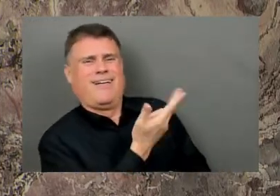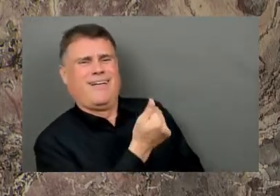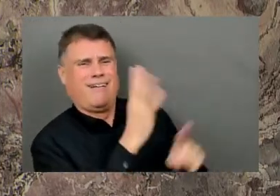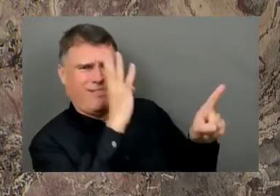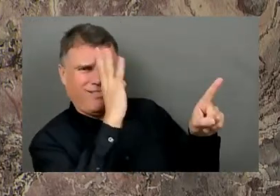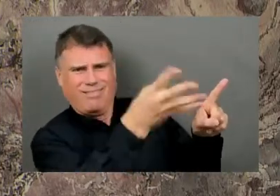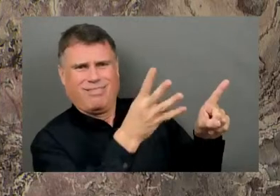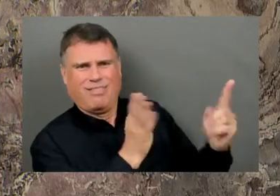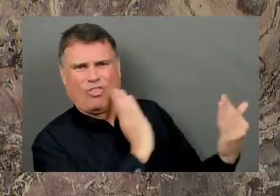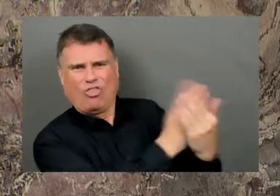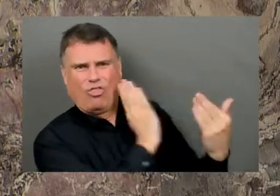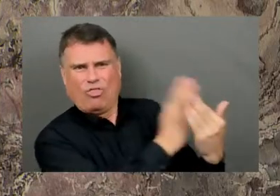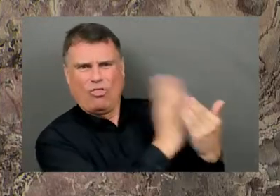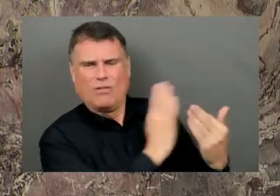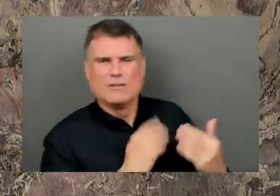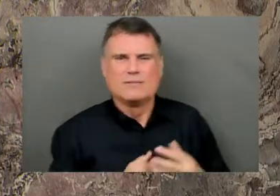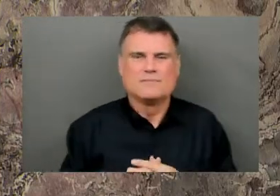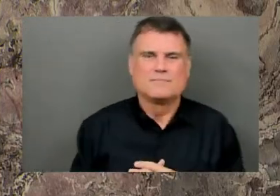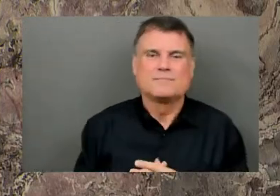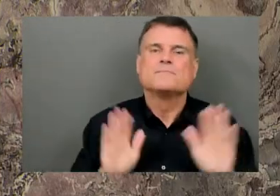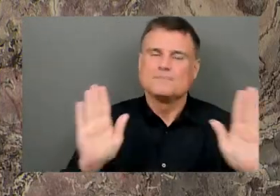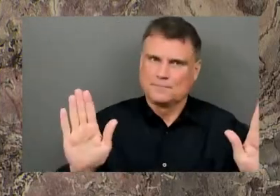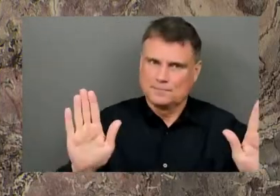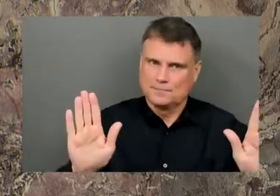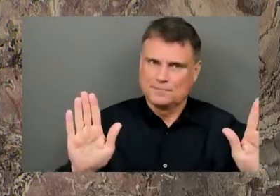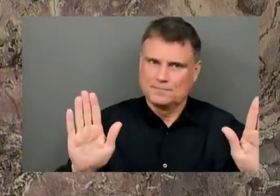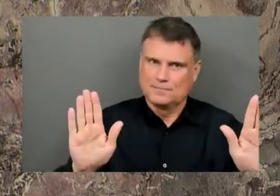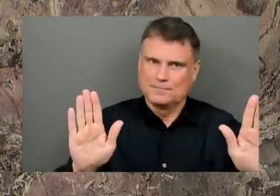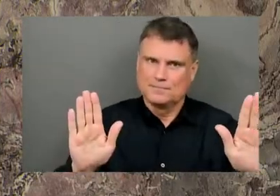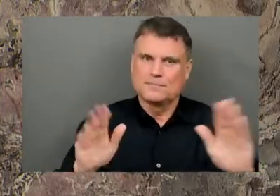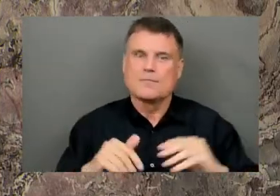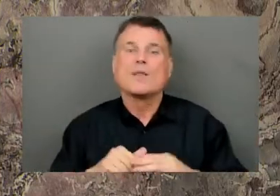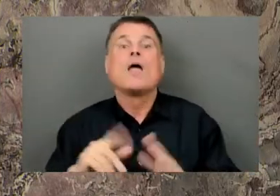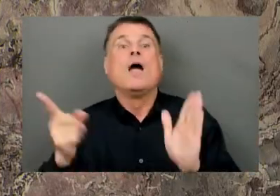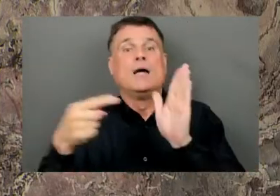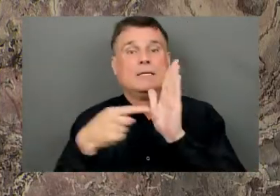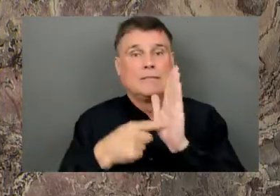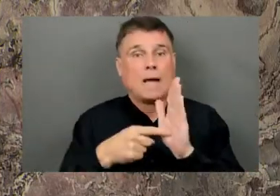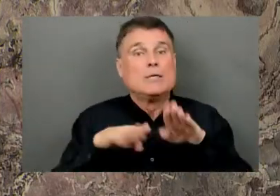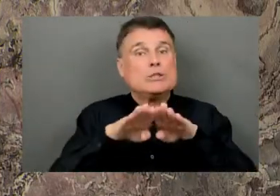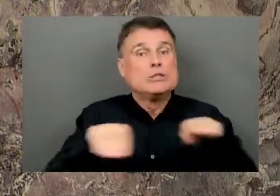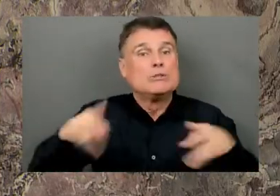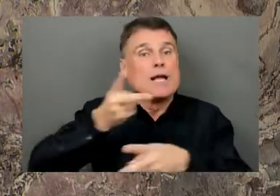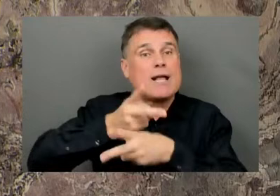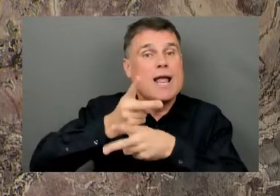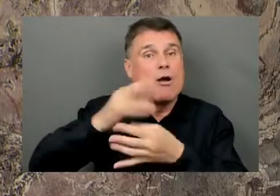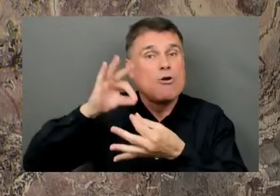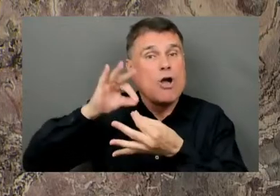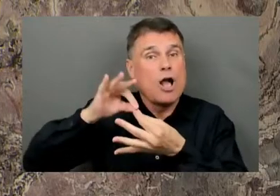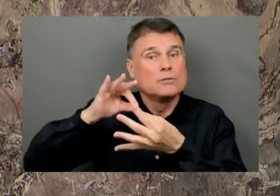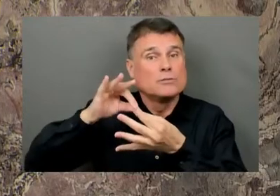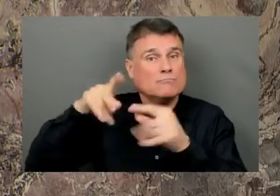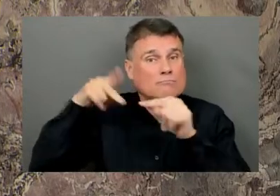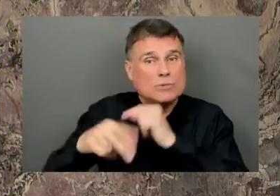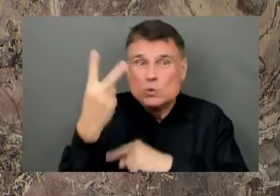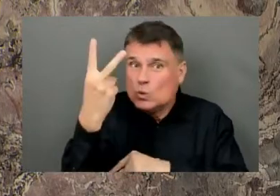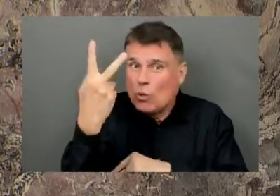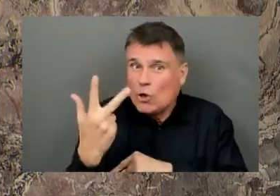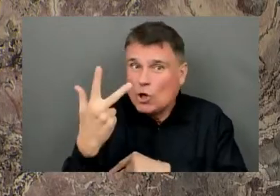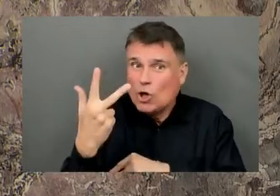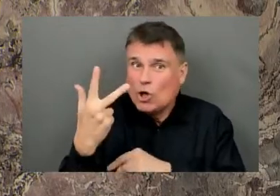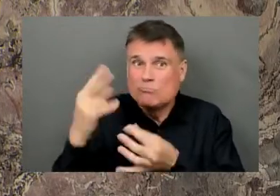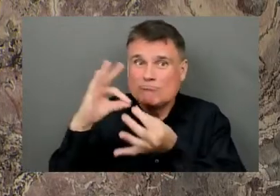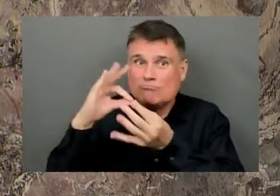Minister will continue. Whether it's cutting childcare costs by two-thirds, whether it's reducing ICBC rates by hundreds of